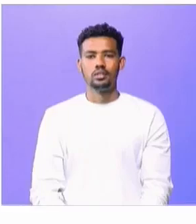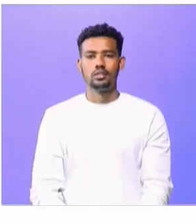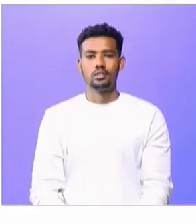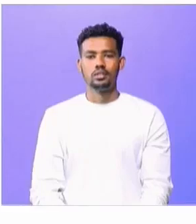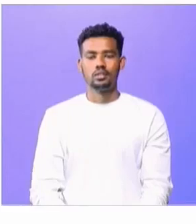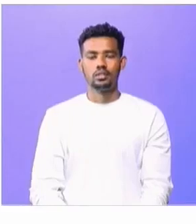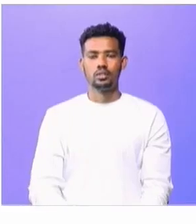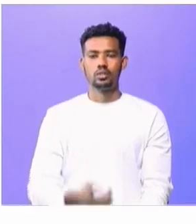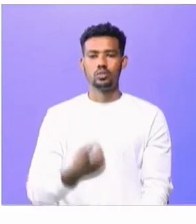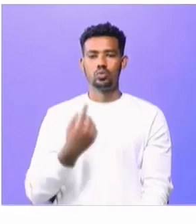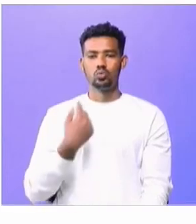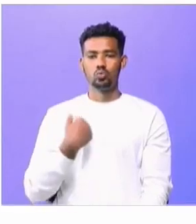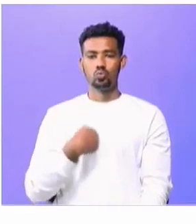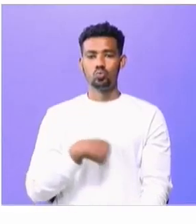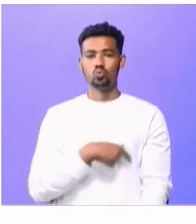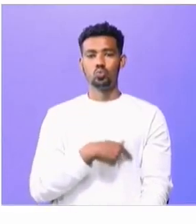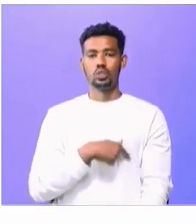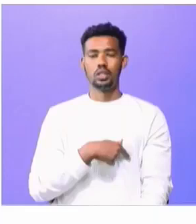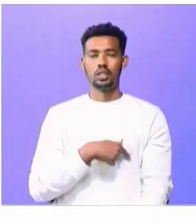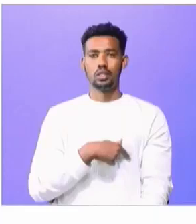We live